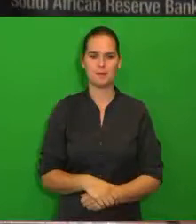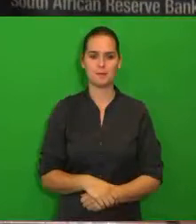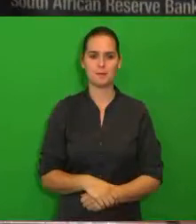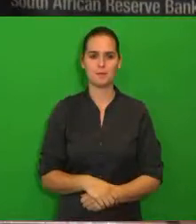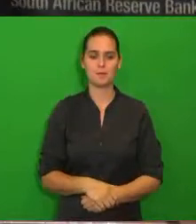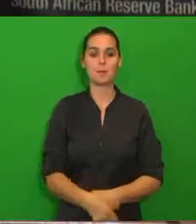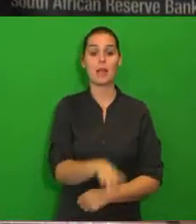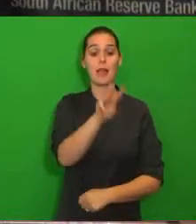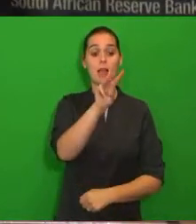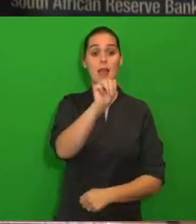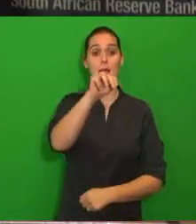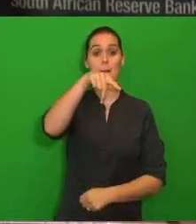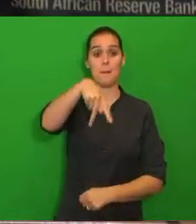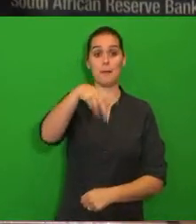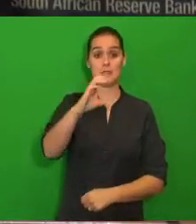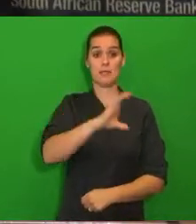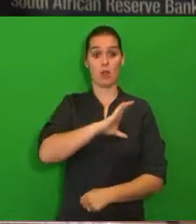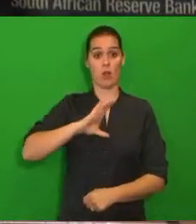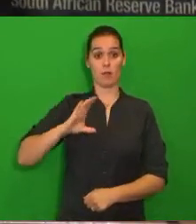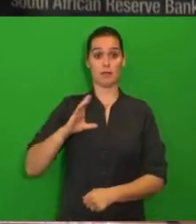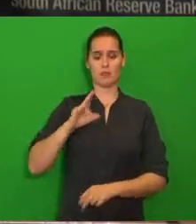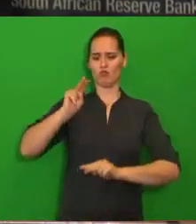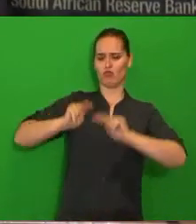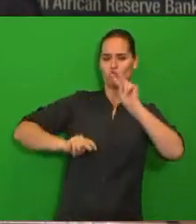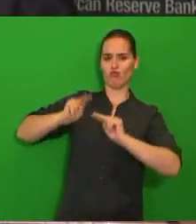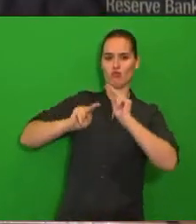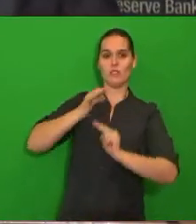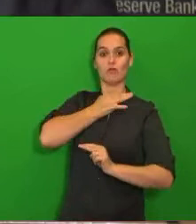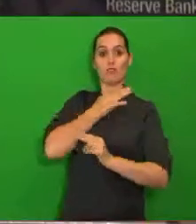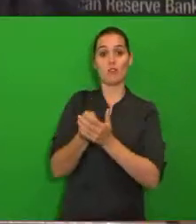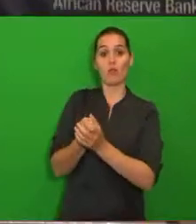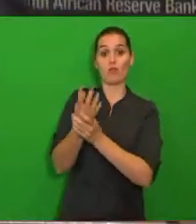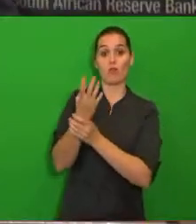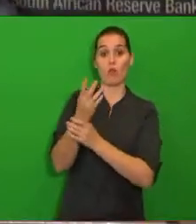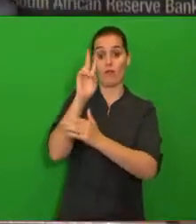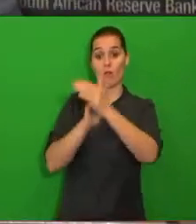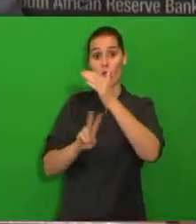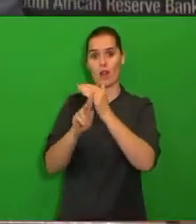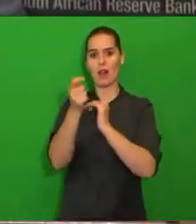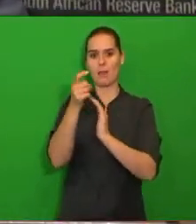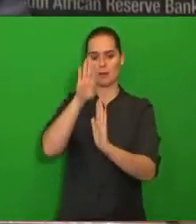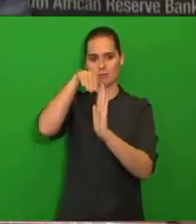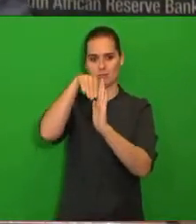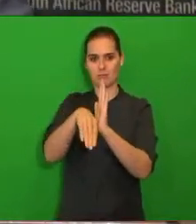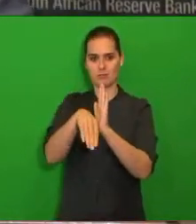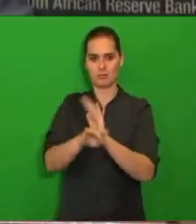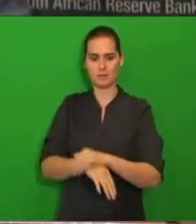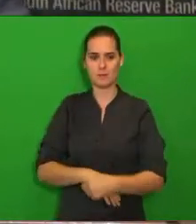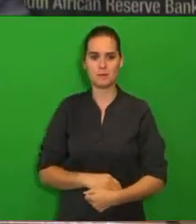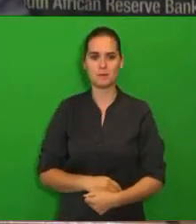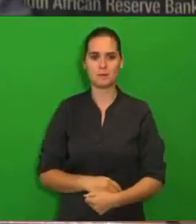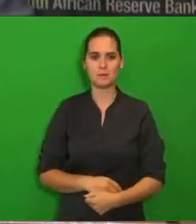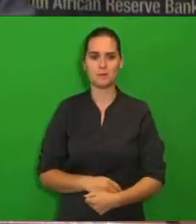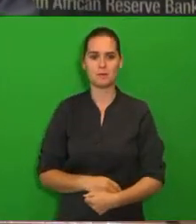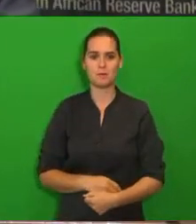The MPC assesses the risks to the growth forecast to be on the downside.